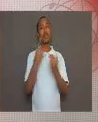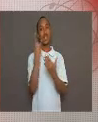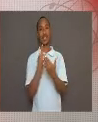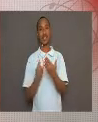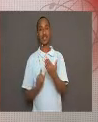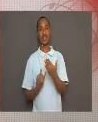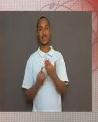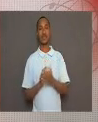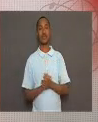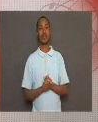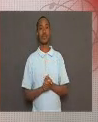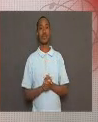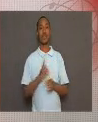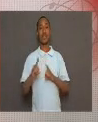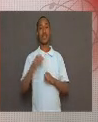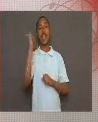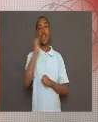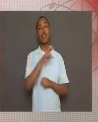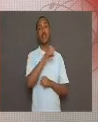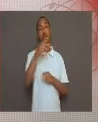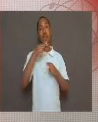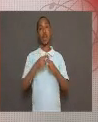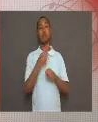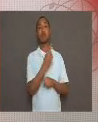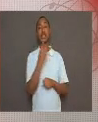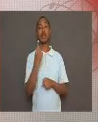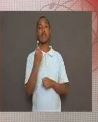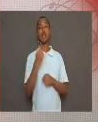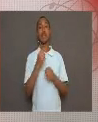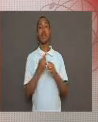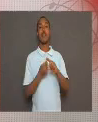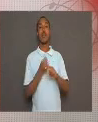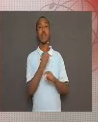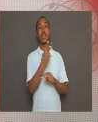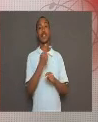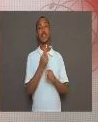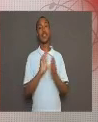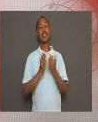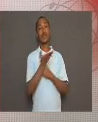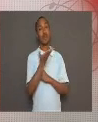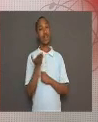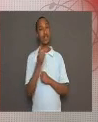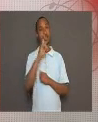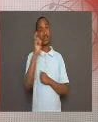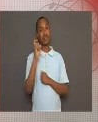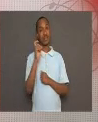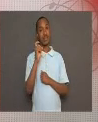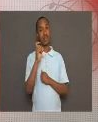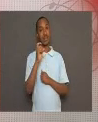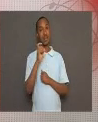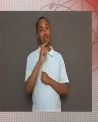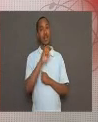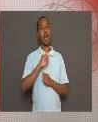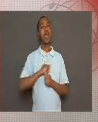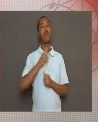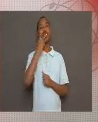list. Did any of you name some from each state of matter? I will show you